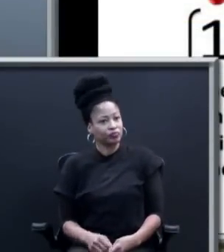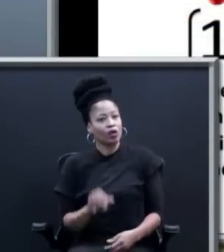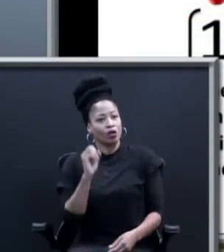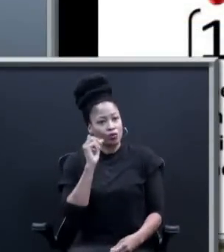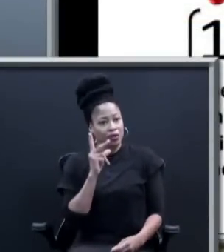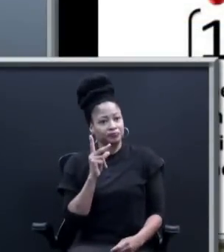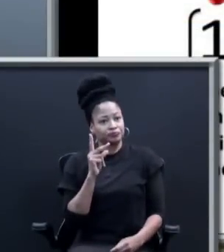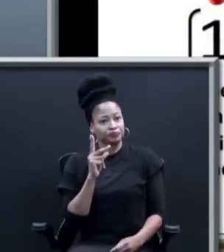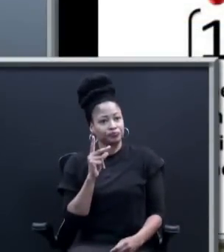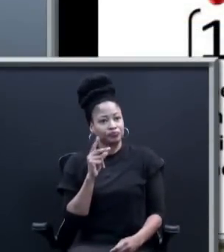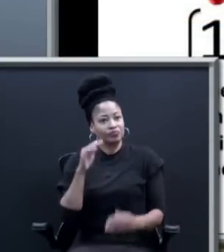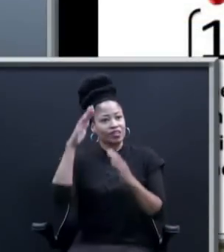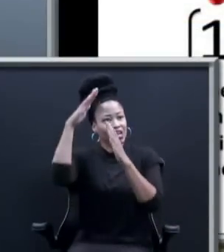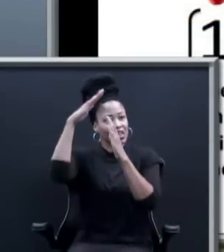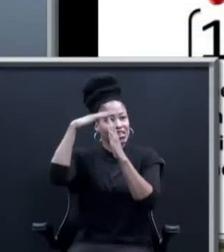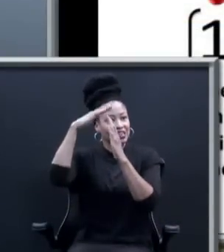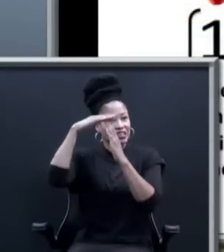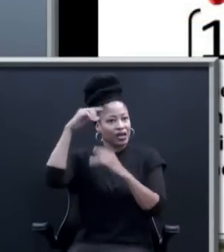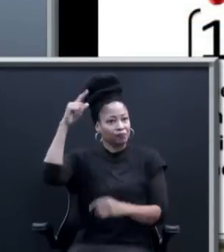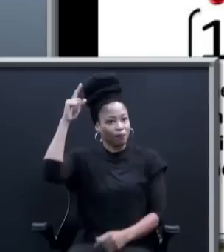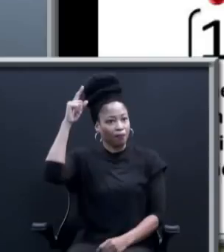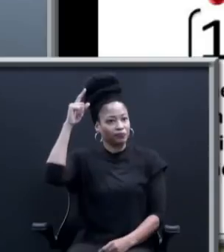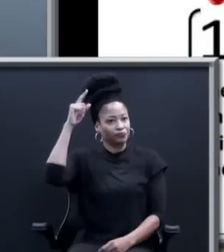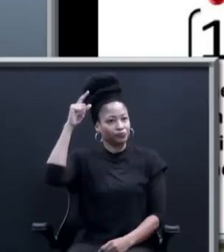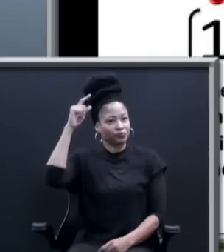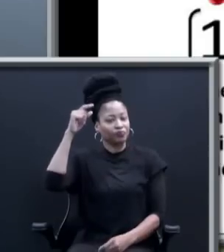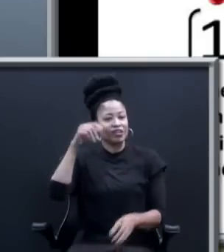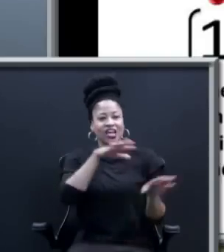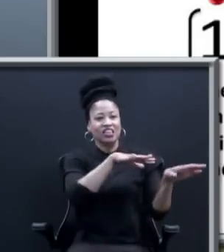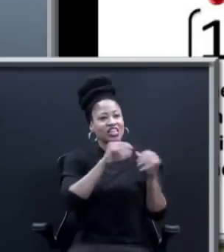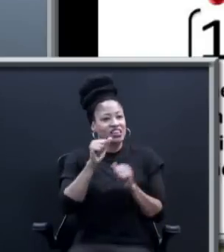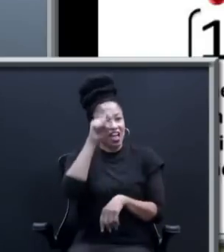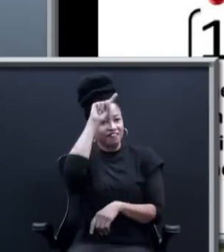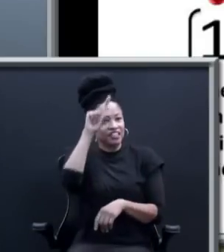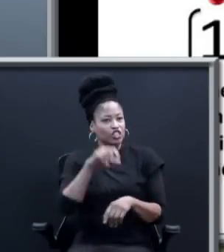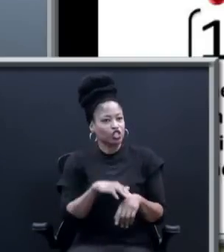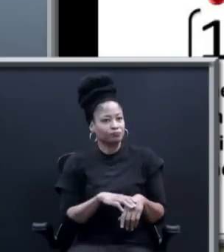Okay, see at the top there? They left Egypt,